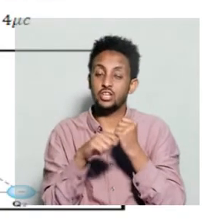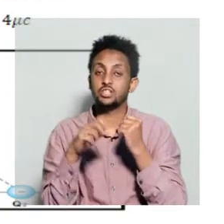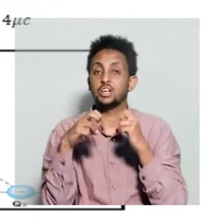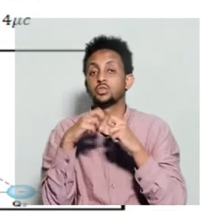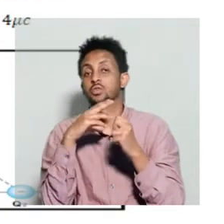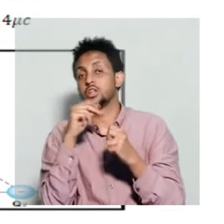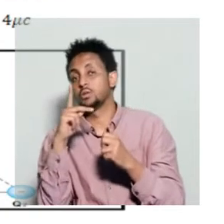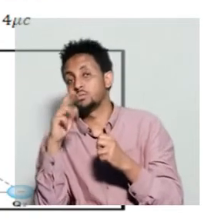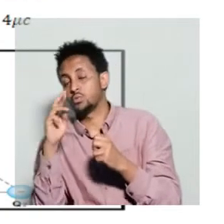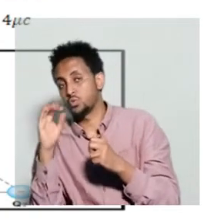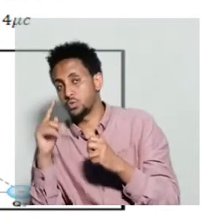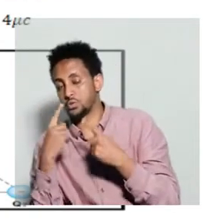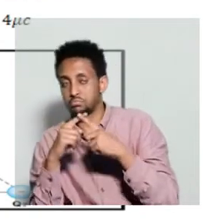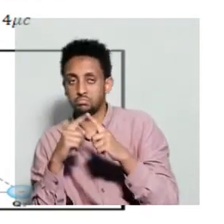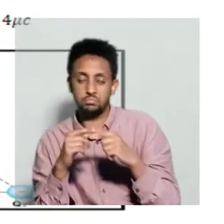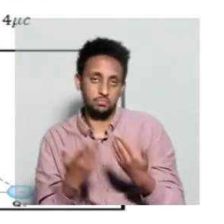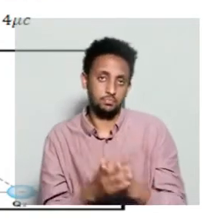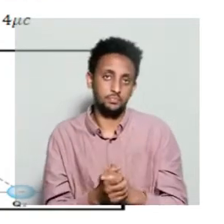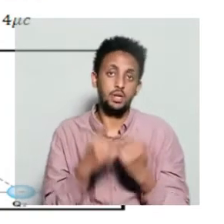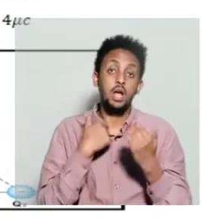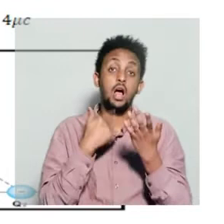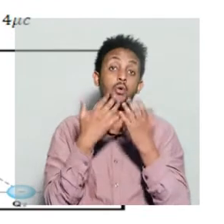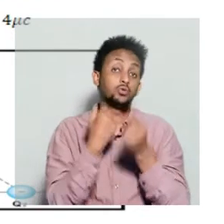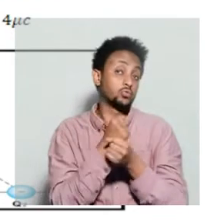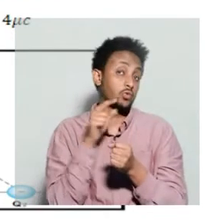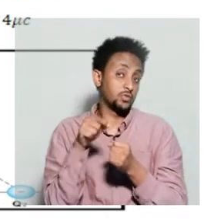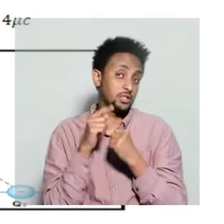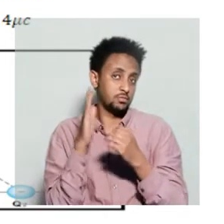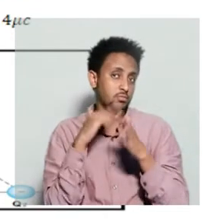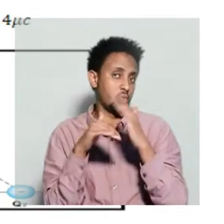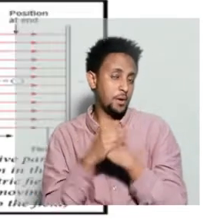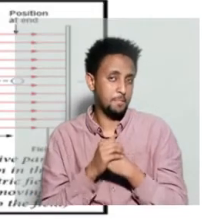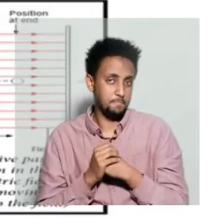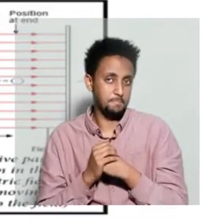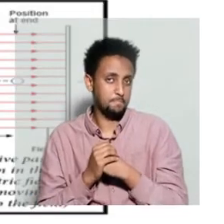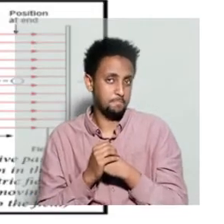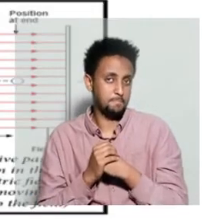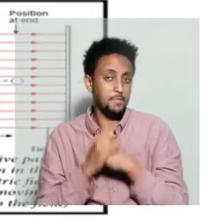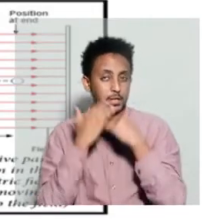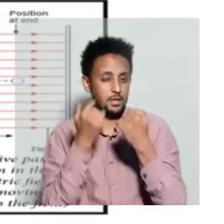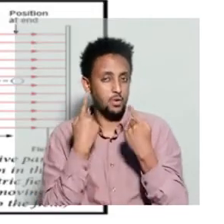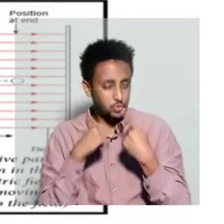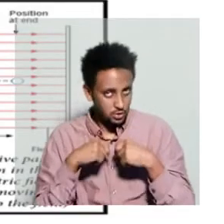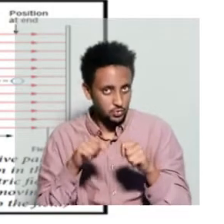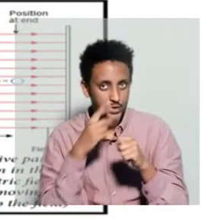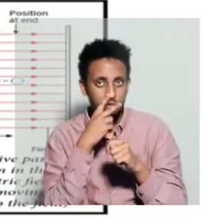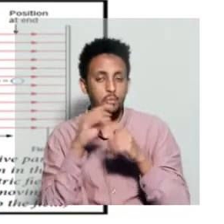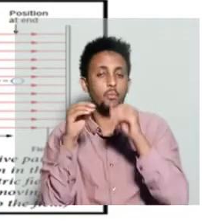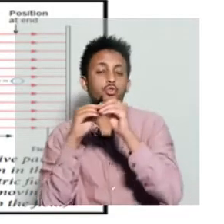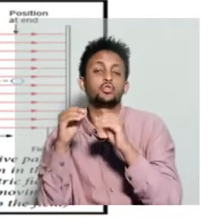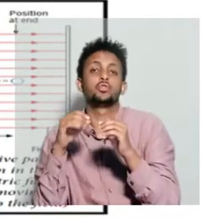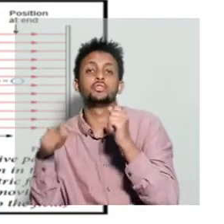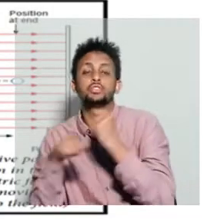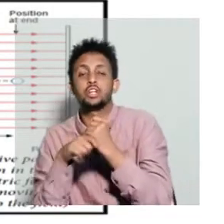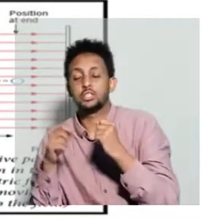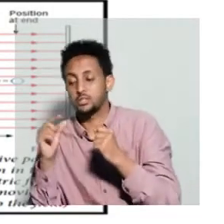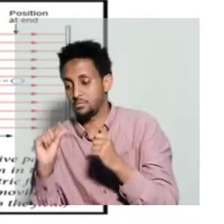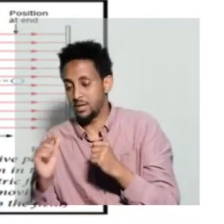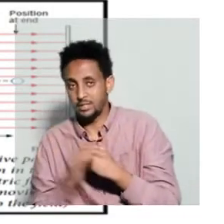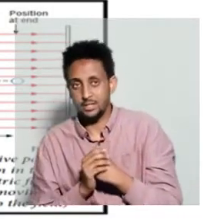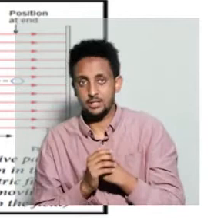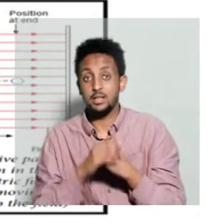electrons and protons, and so on. So I want you to solve this problem. Now let's try to see the motion of charged